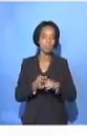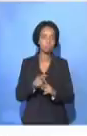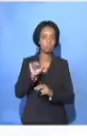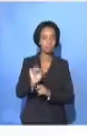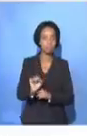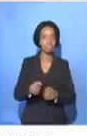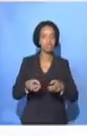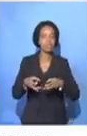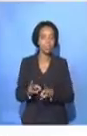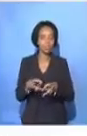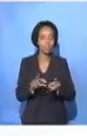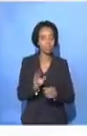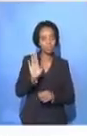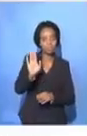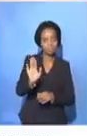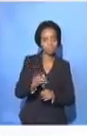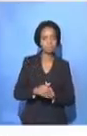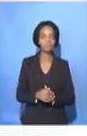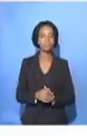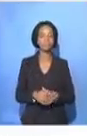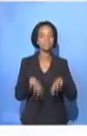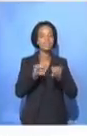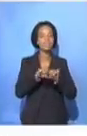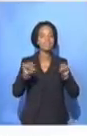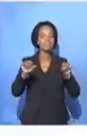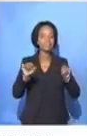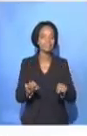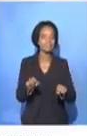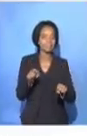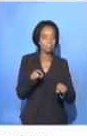system was also verified